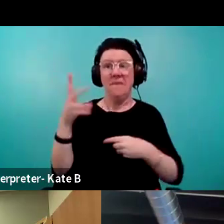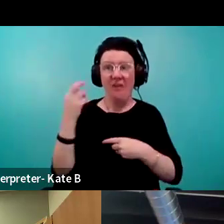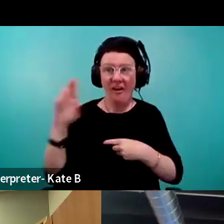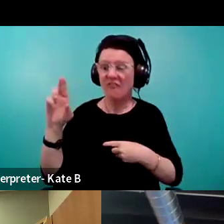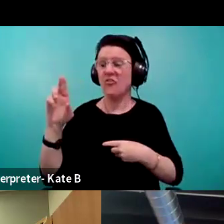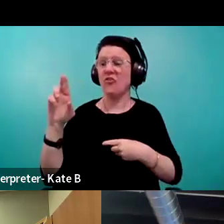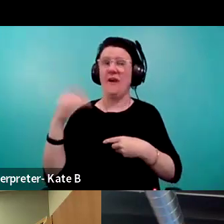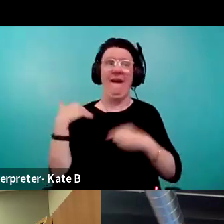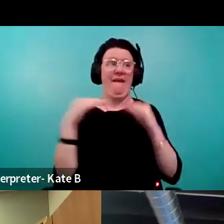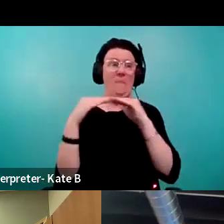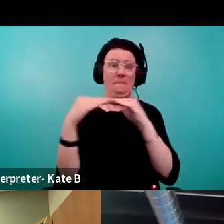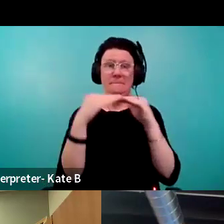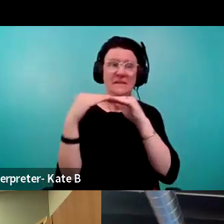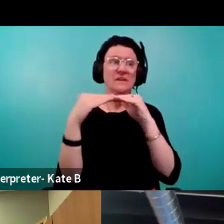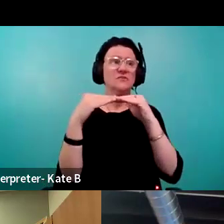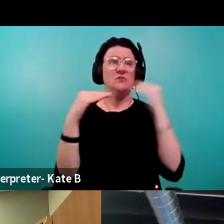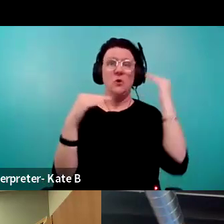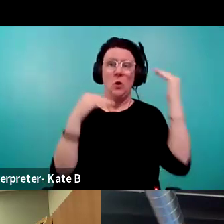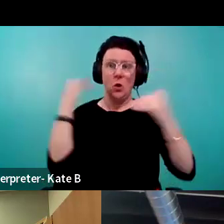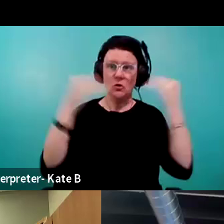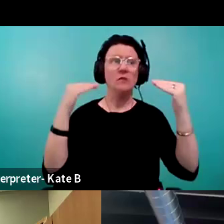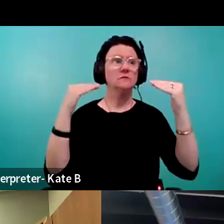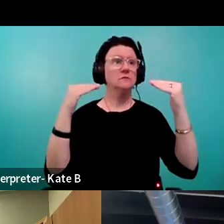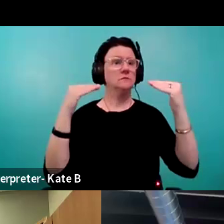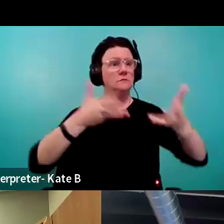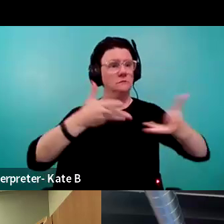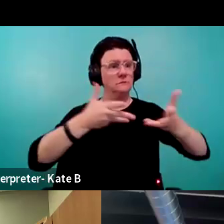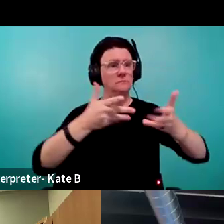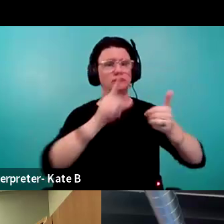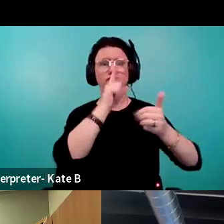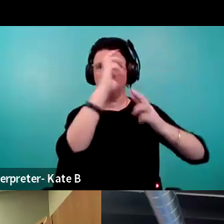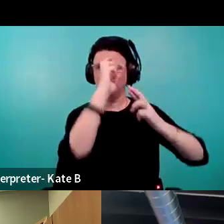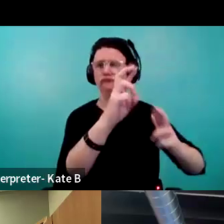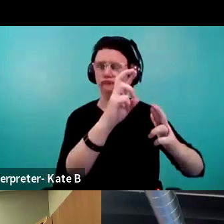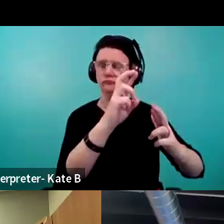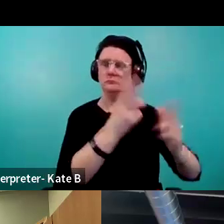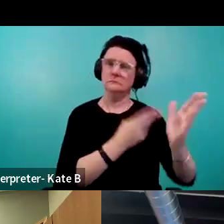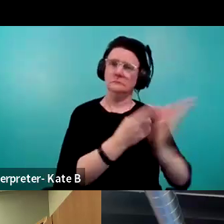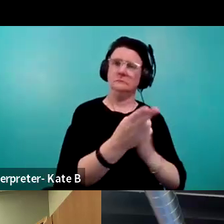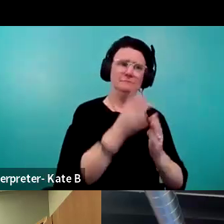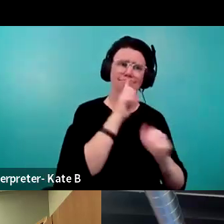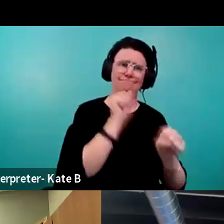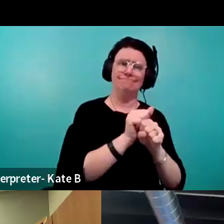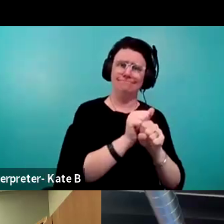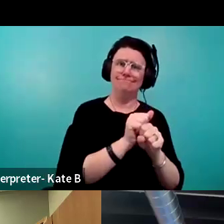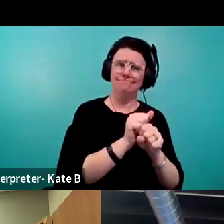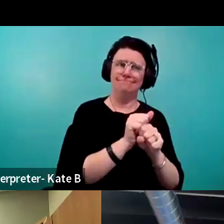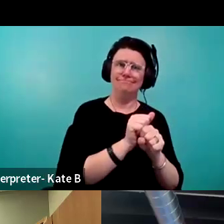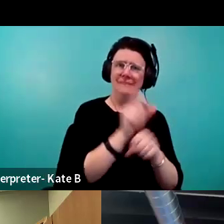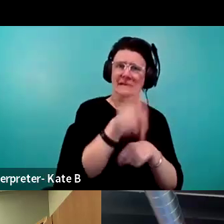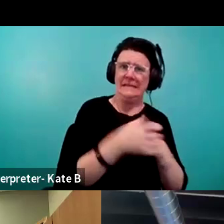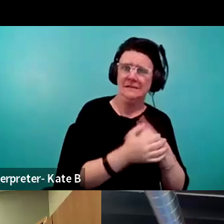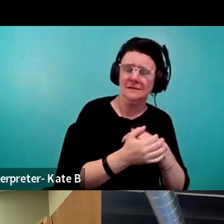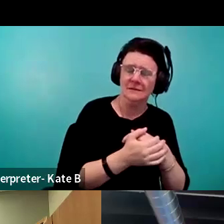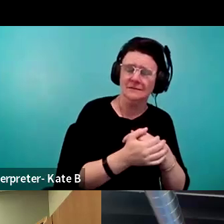surrounded by peers who are adults that treat them with the dignity and the respect that they've always deserved.